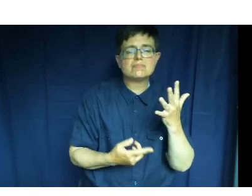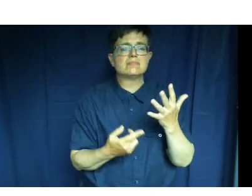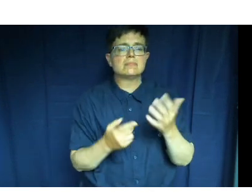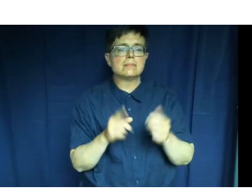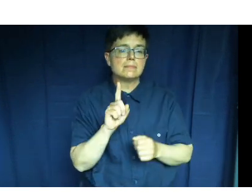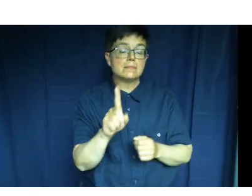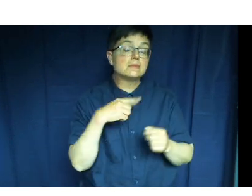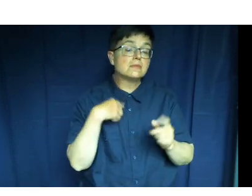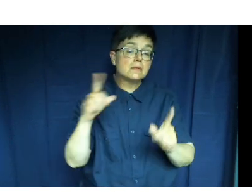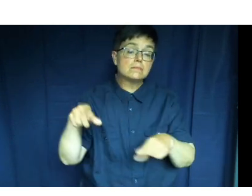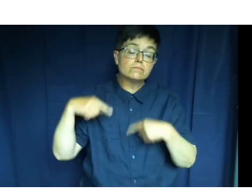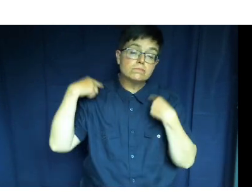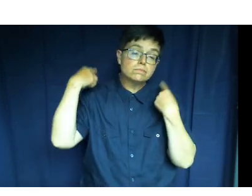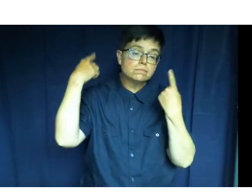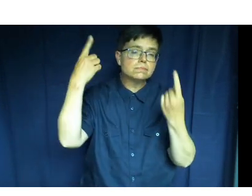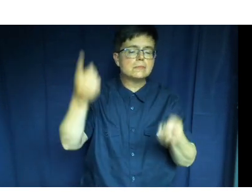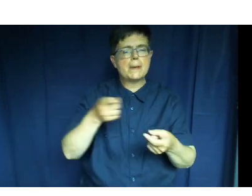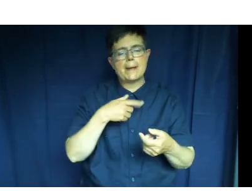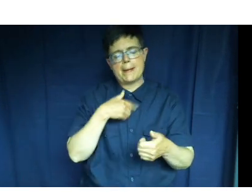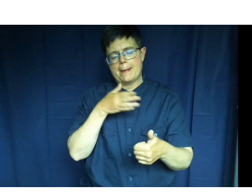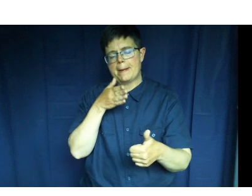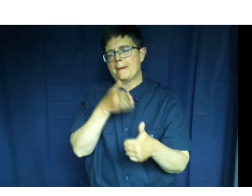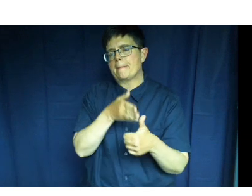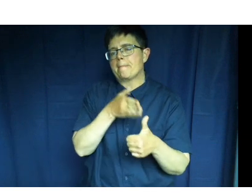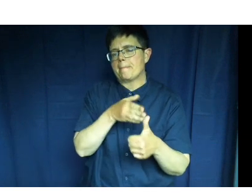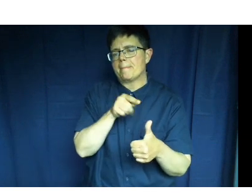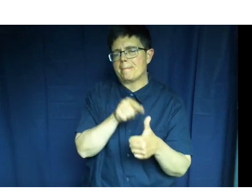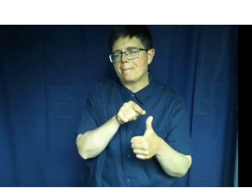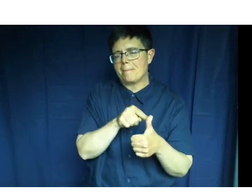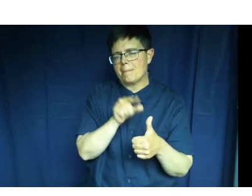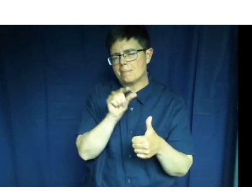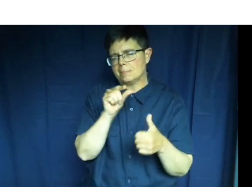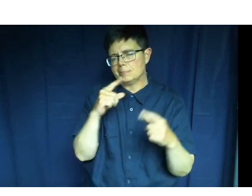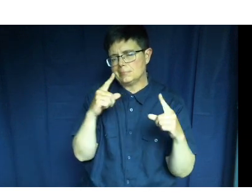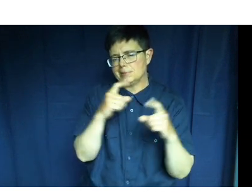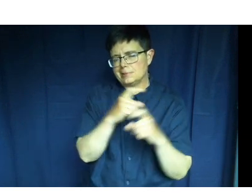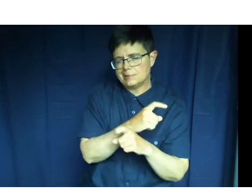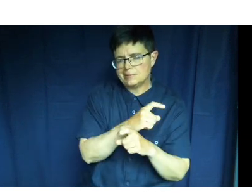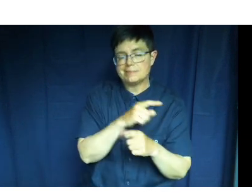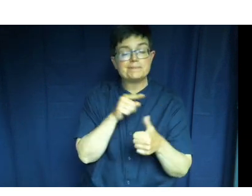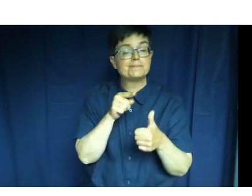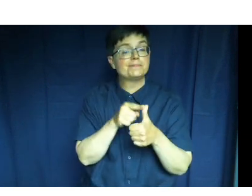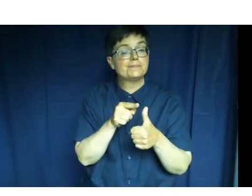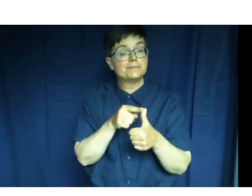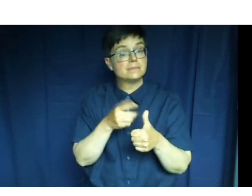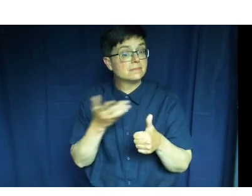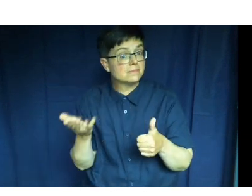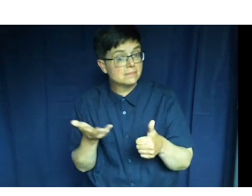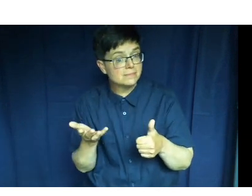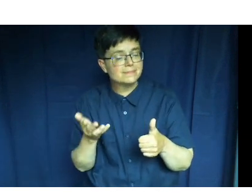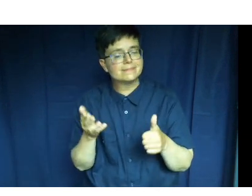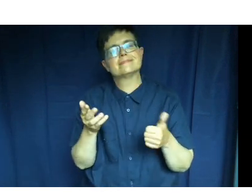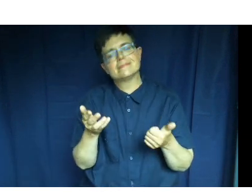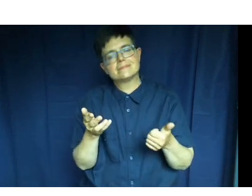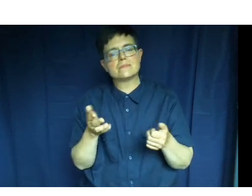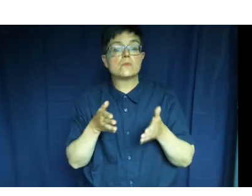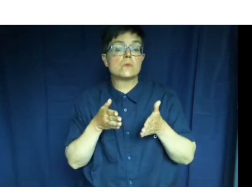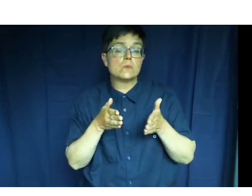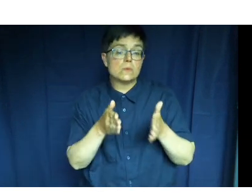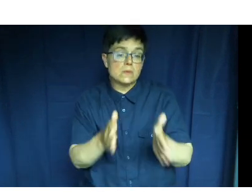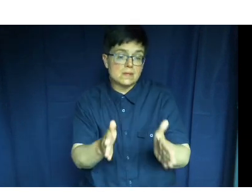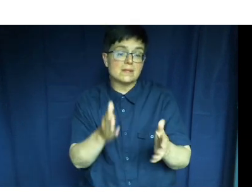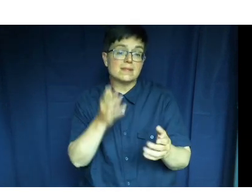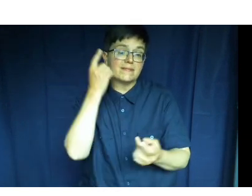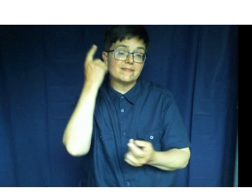a couple of different ways in which I can answer this. And my traditional, more complicated